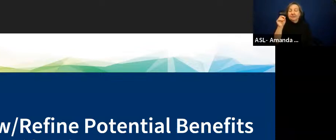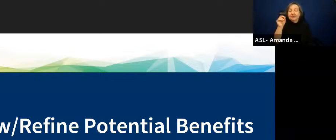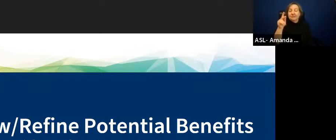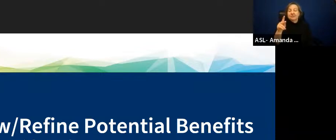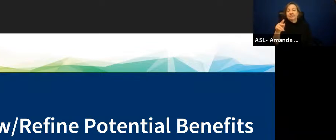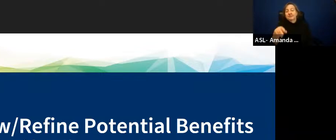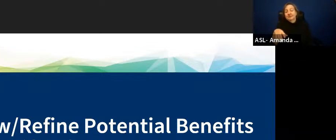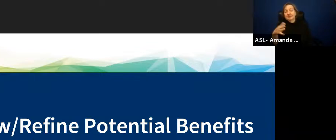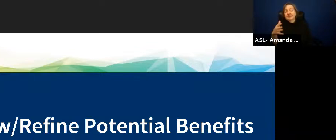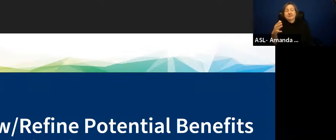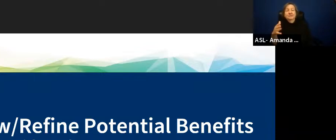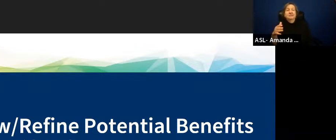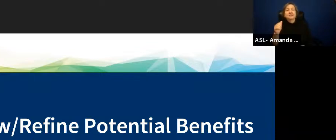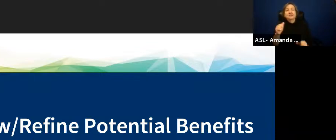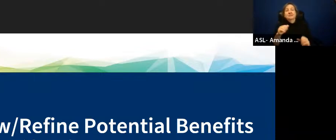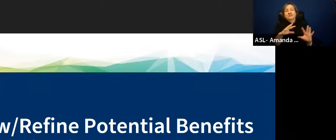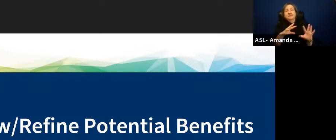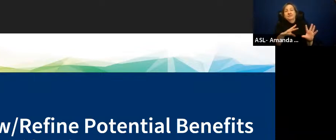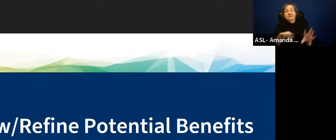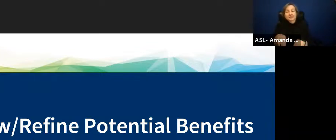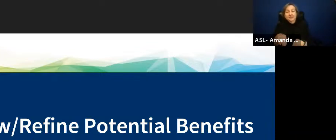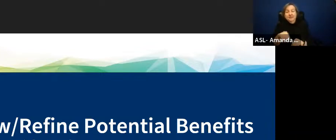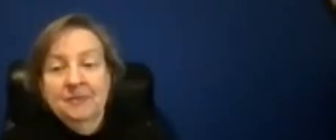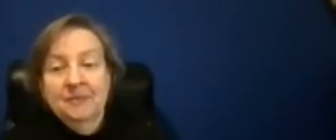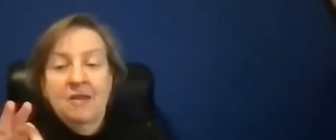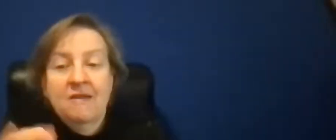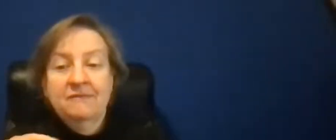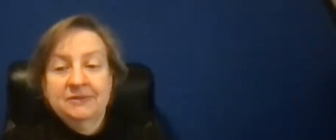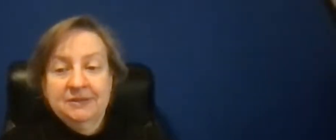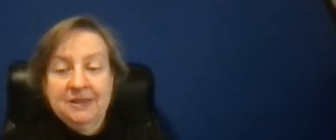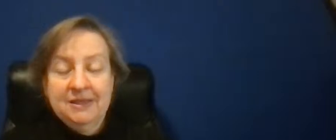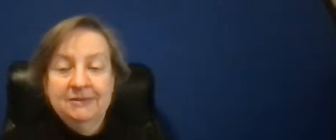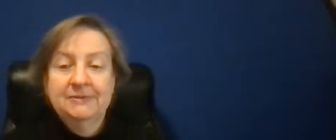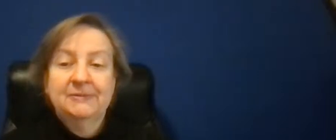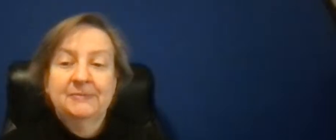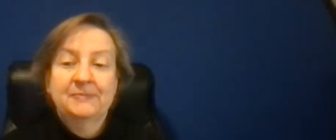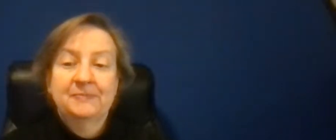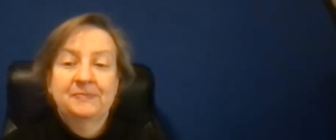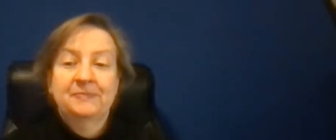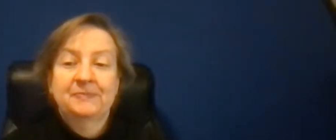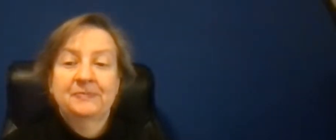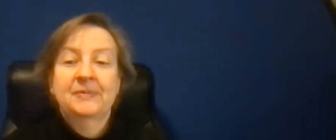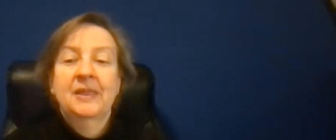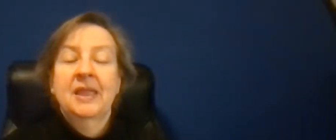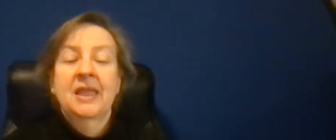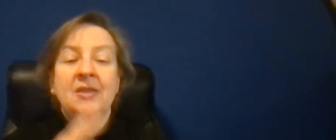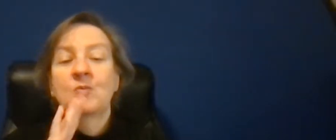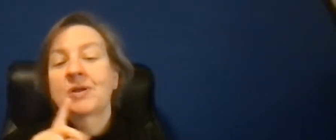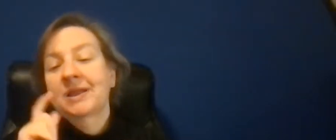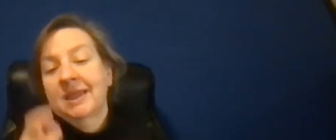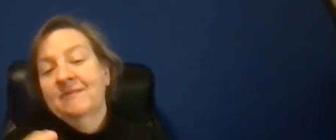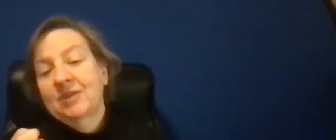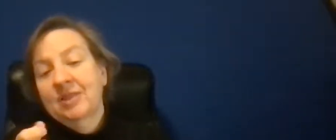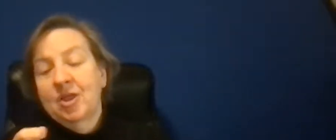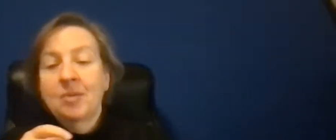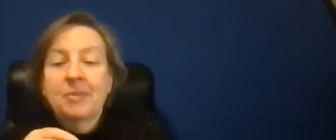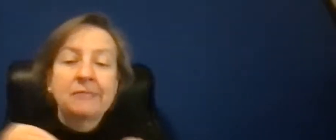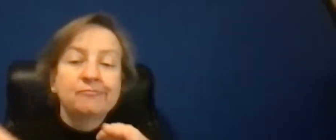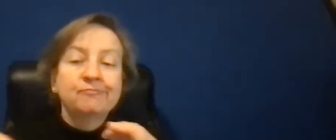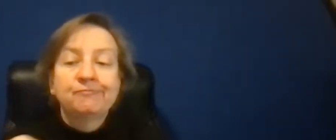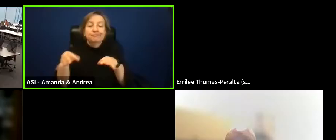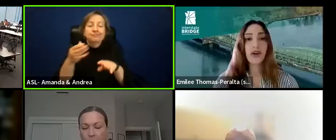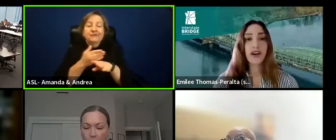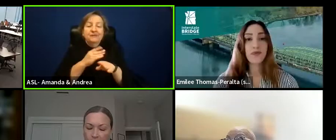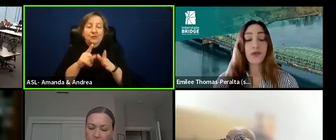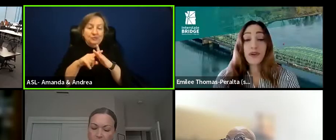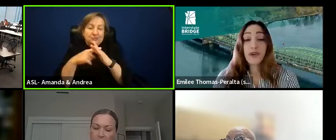Okay, so if we could pull down the slides. So I'm going to give a little bit of framing here before we dive